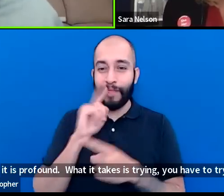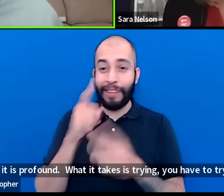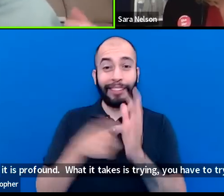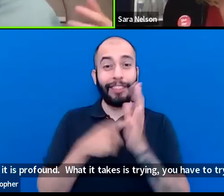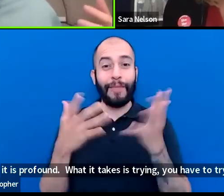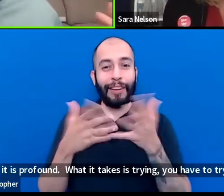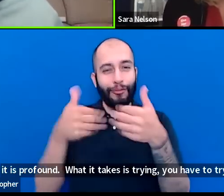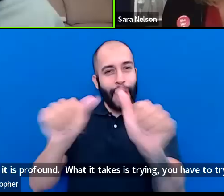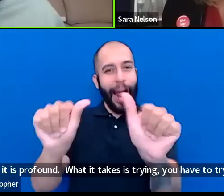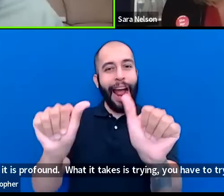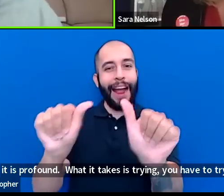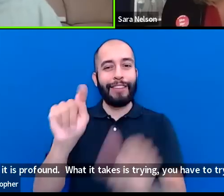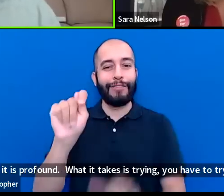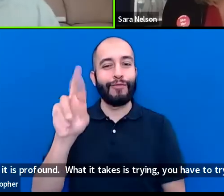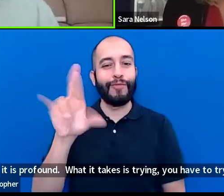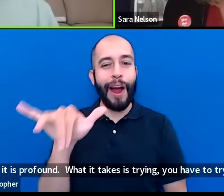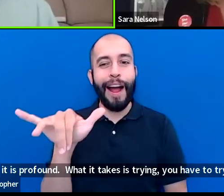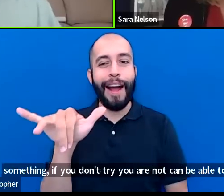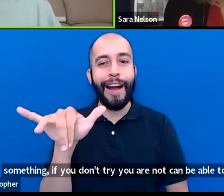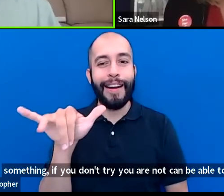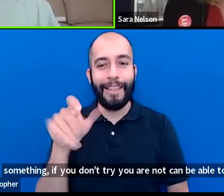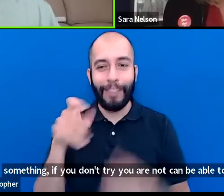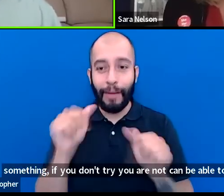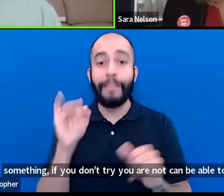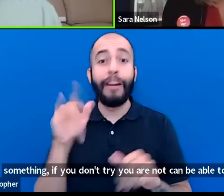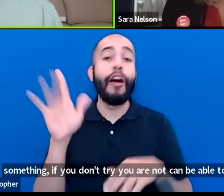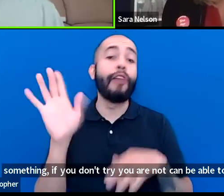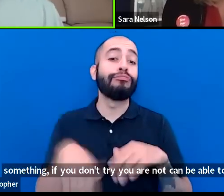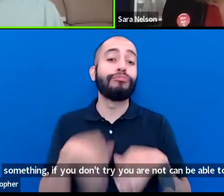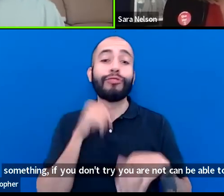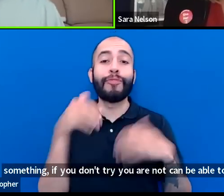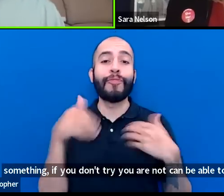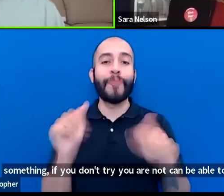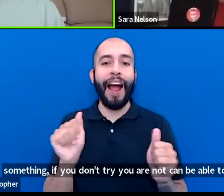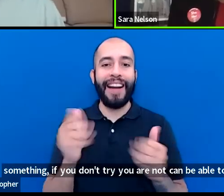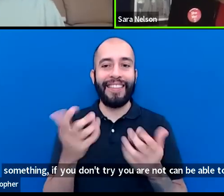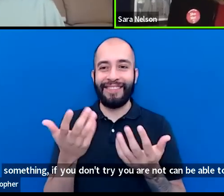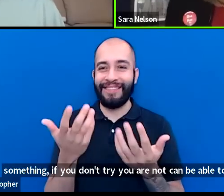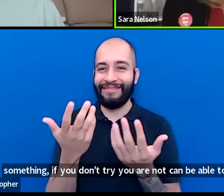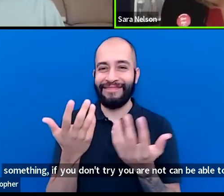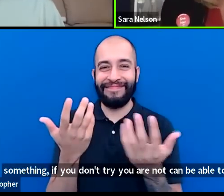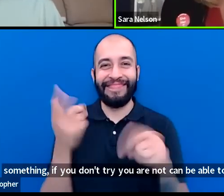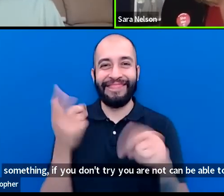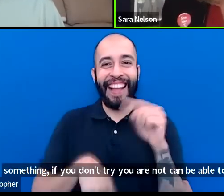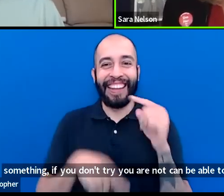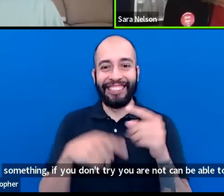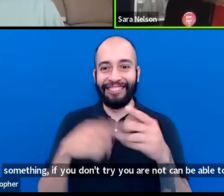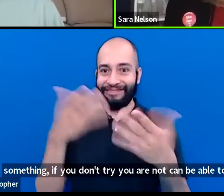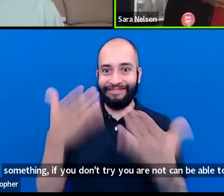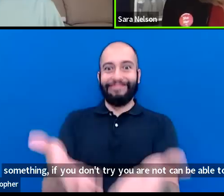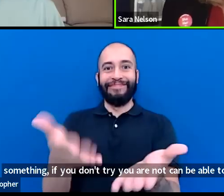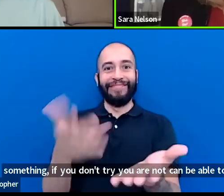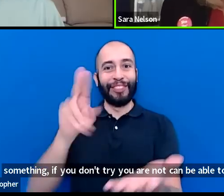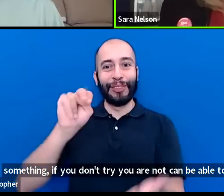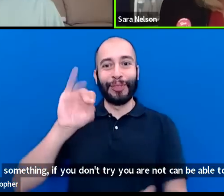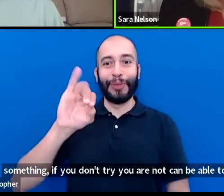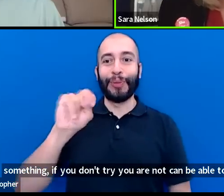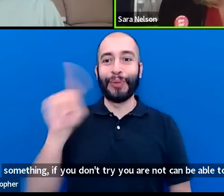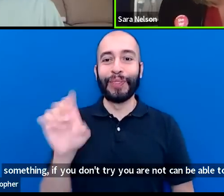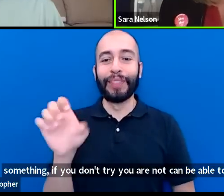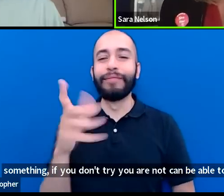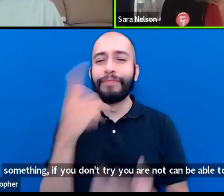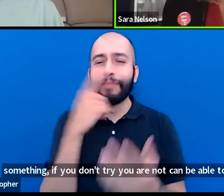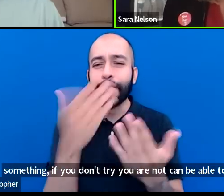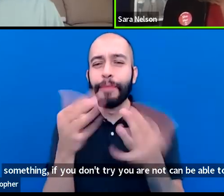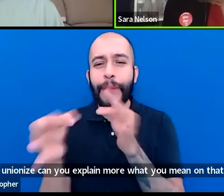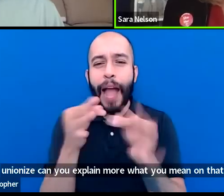you, explain more about what you mean on that? Well, look, I always go back to Mother Jones' quote, the great